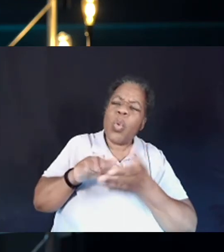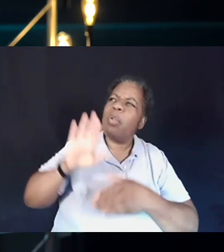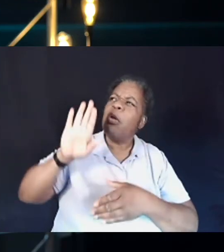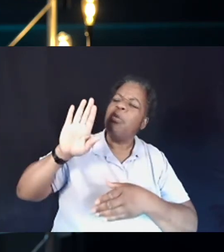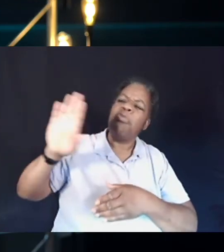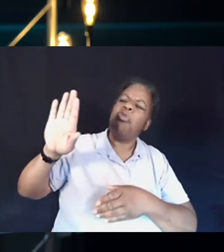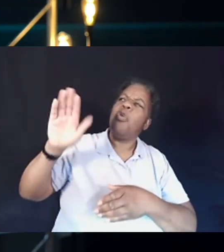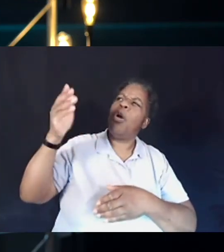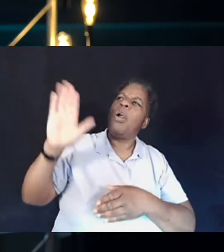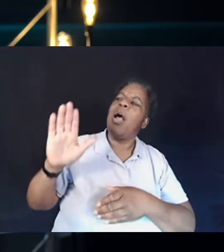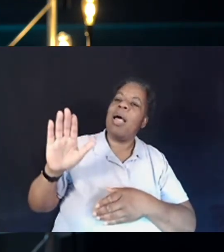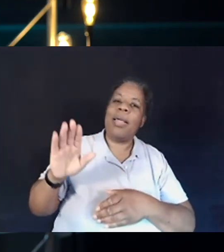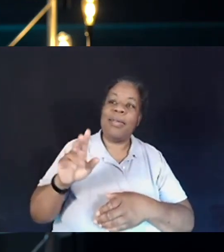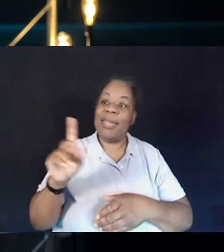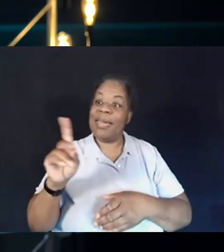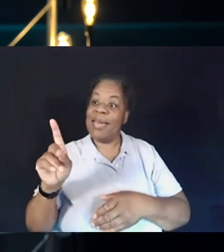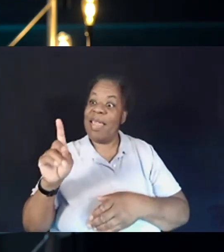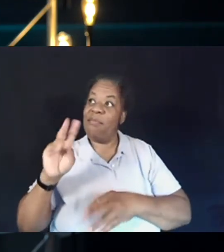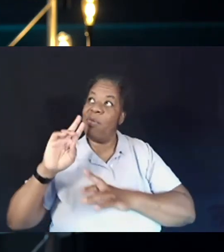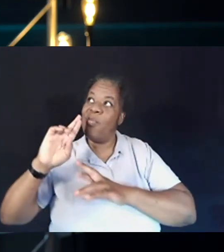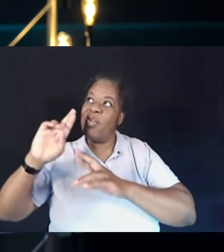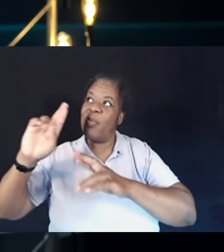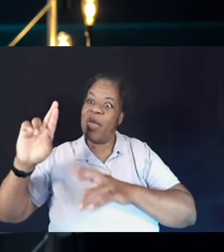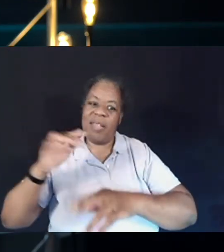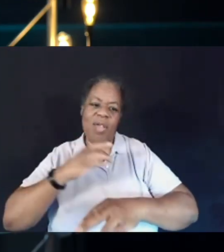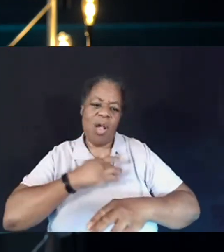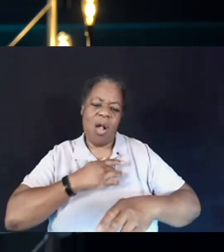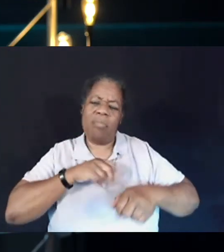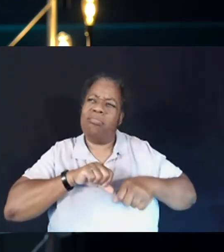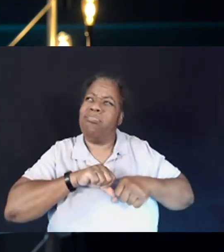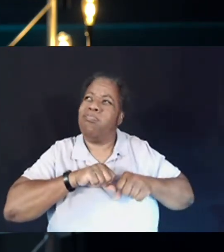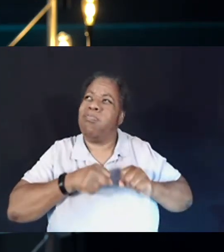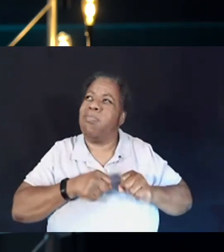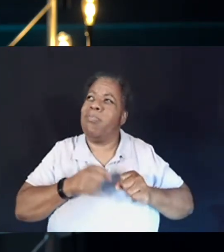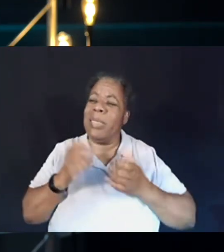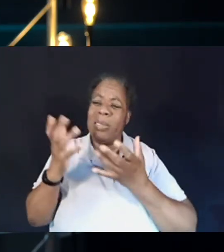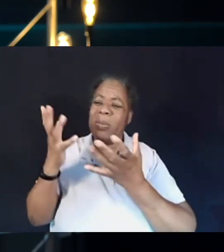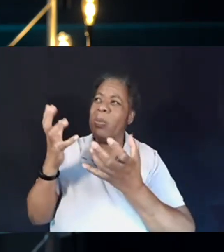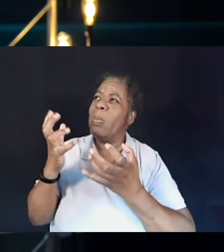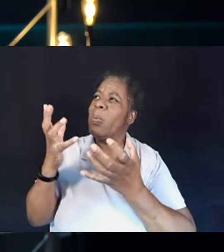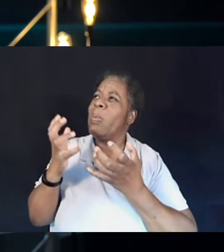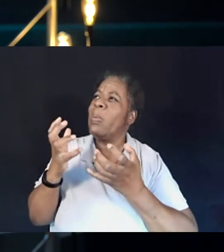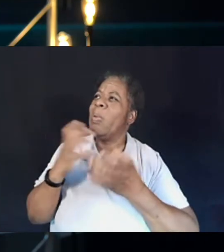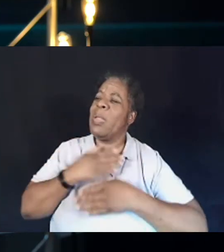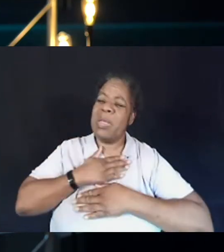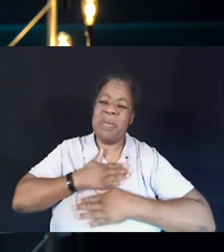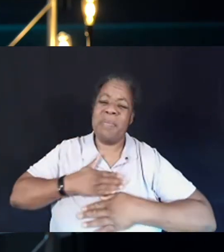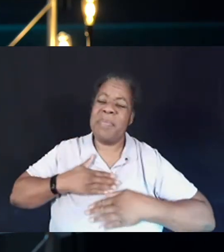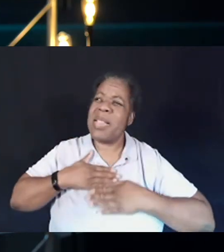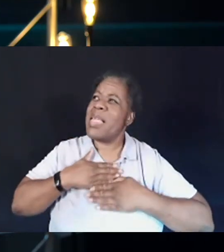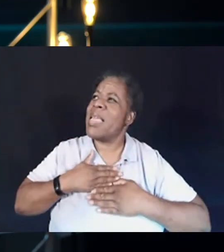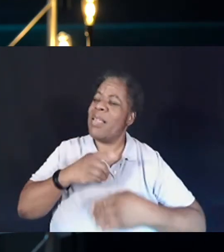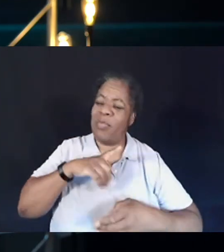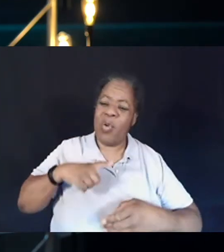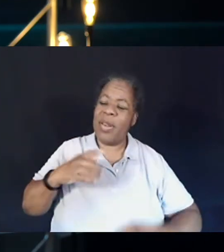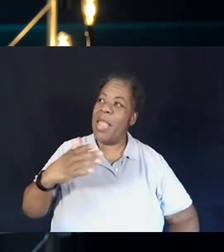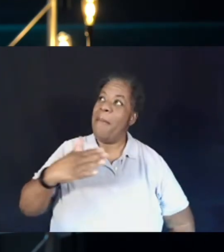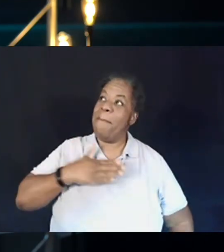with a broken-hearted confession, repentance, and a desperate desire for the Lord his God to draw